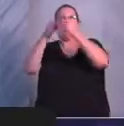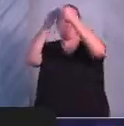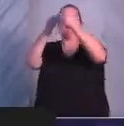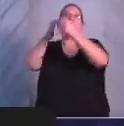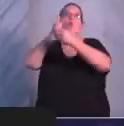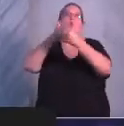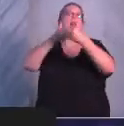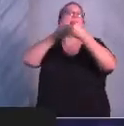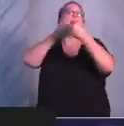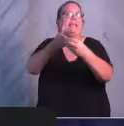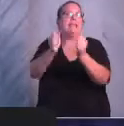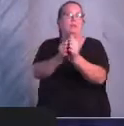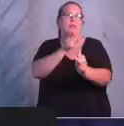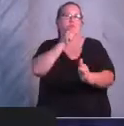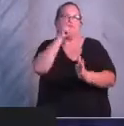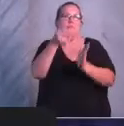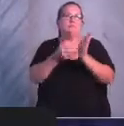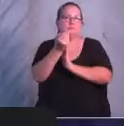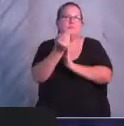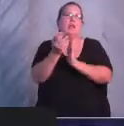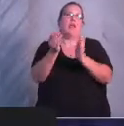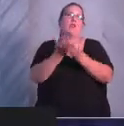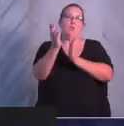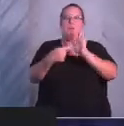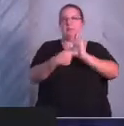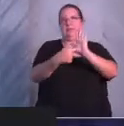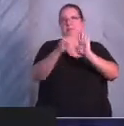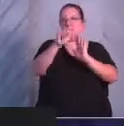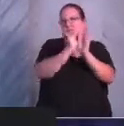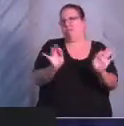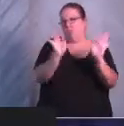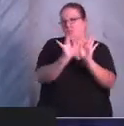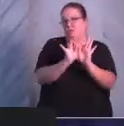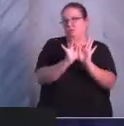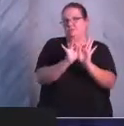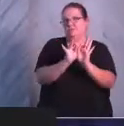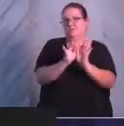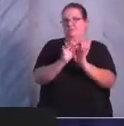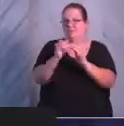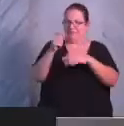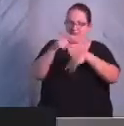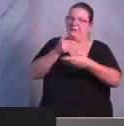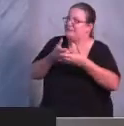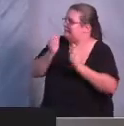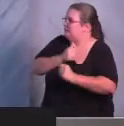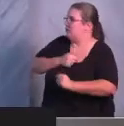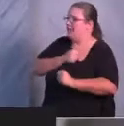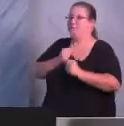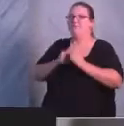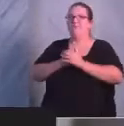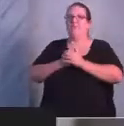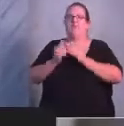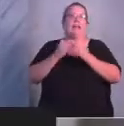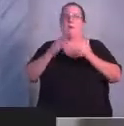with authenticity and can lead by example, I think is really important. And so, sorry, running out of time. So I come from a